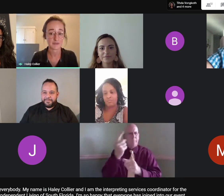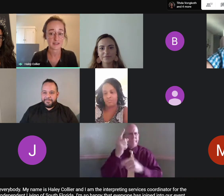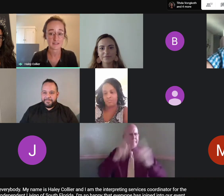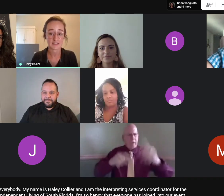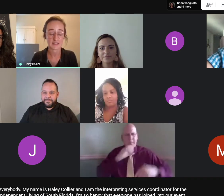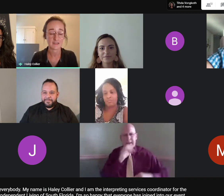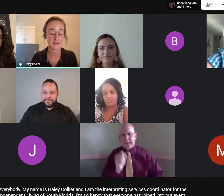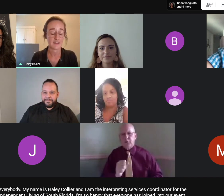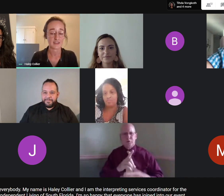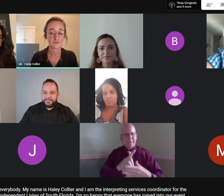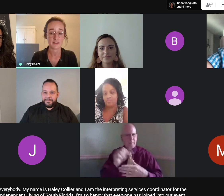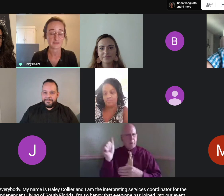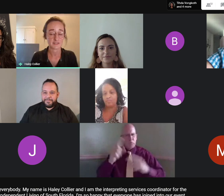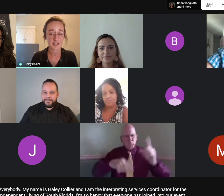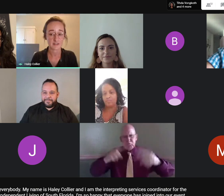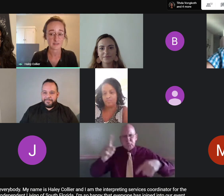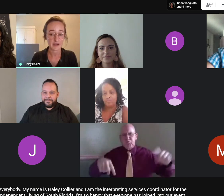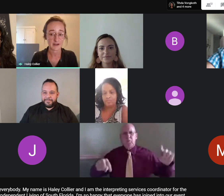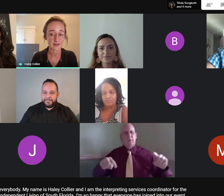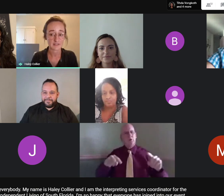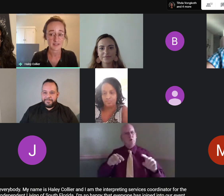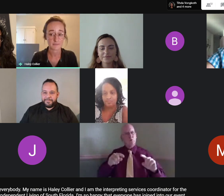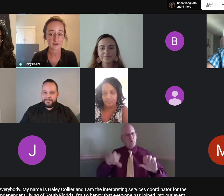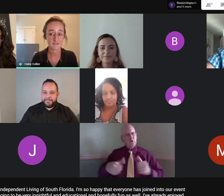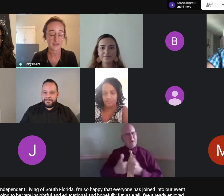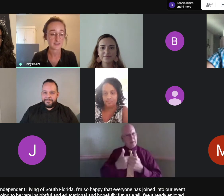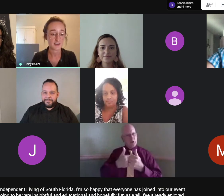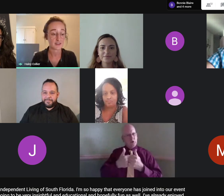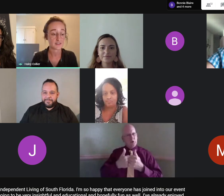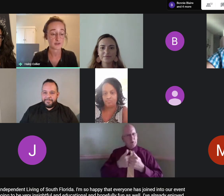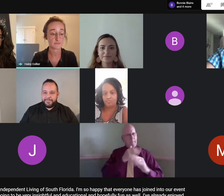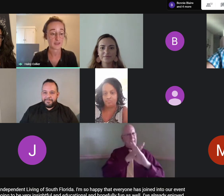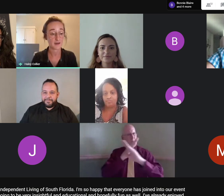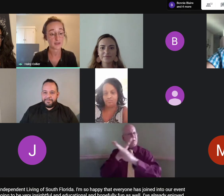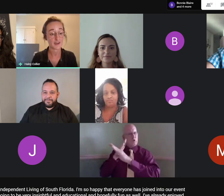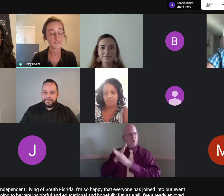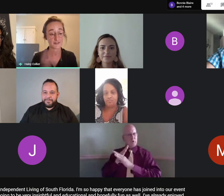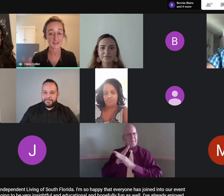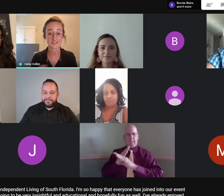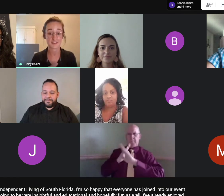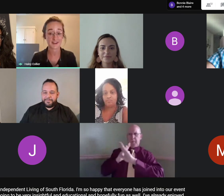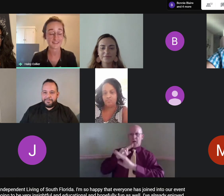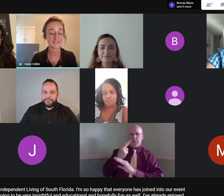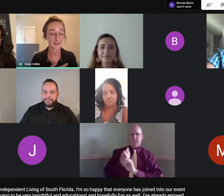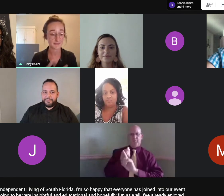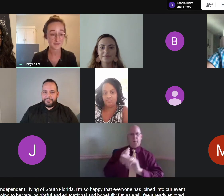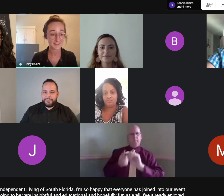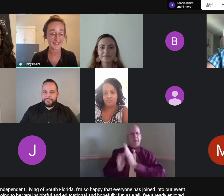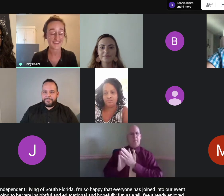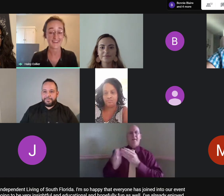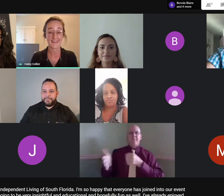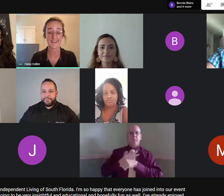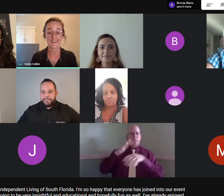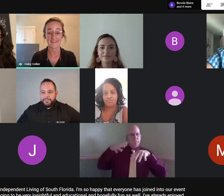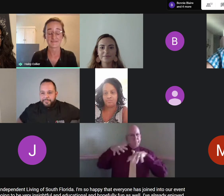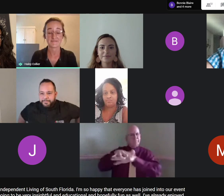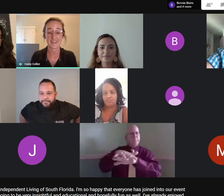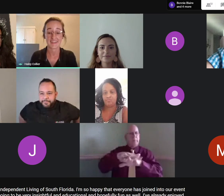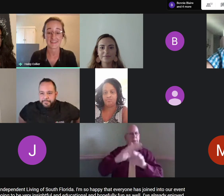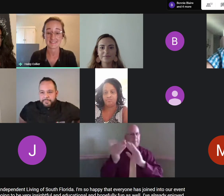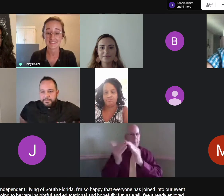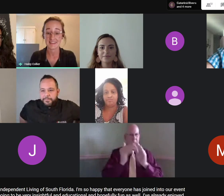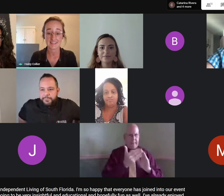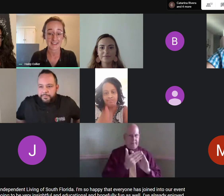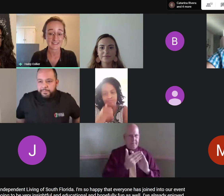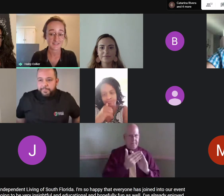and live independently, as well as to challenge barriers that prevent us from becoming a fully integrated community.